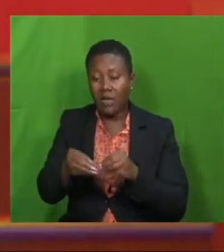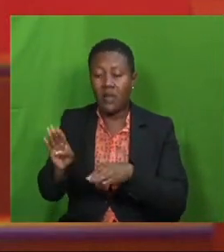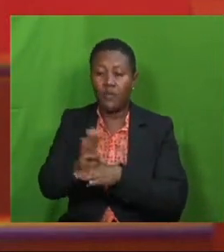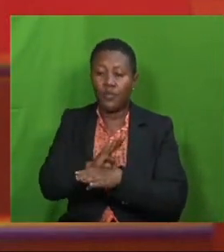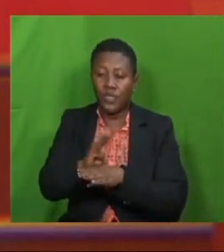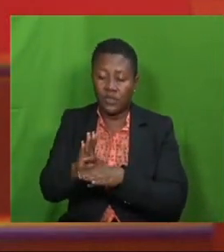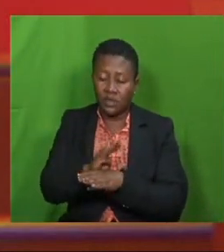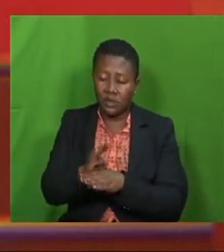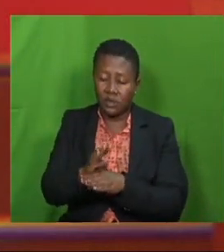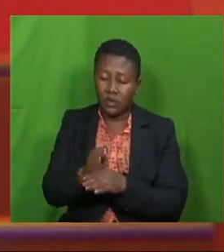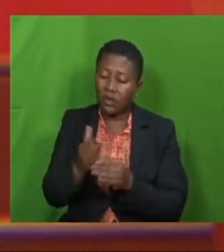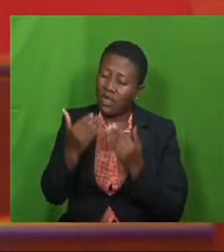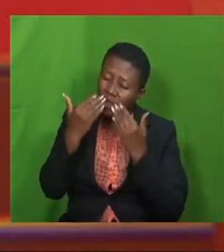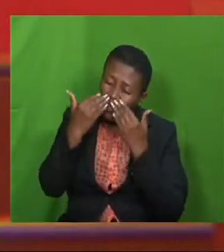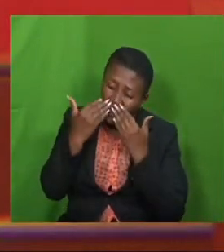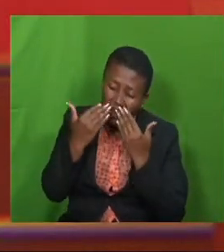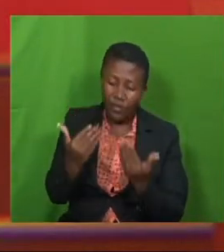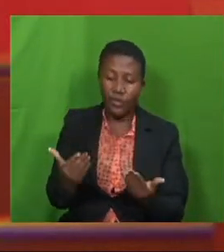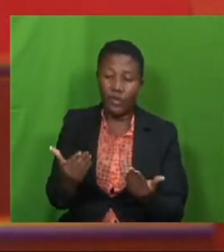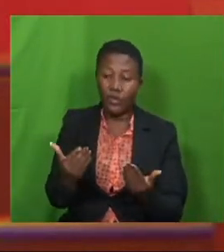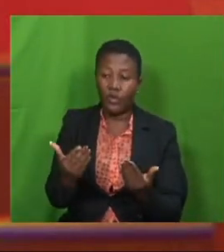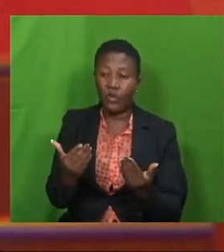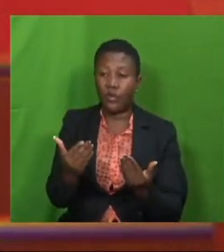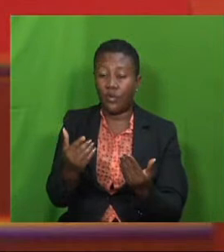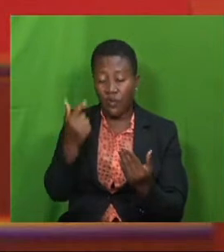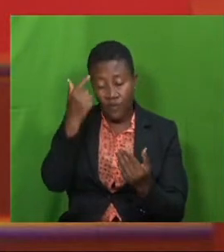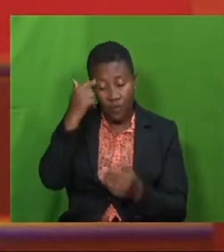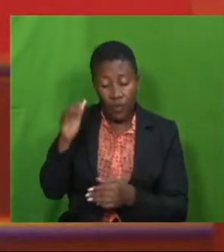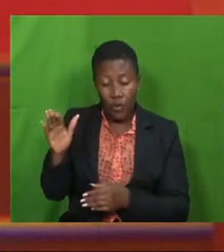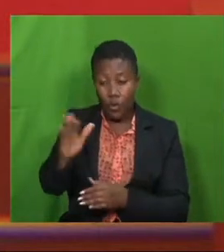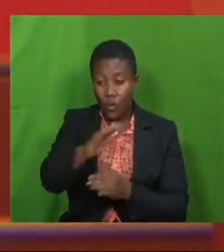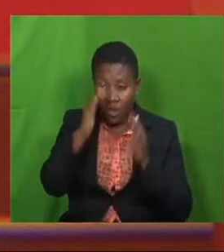I thank you for your attention.